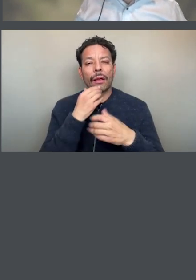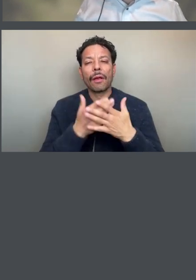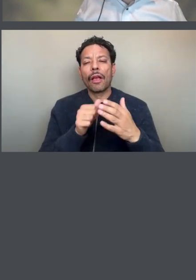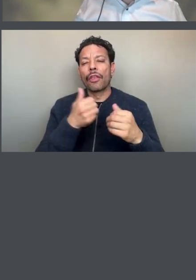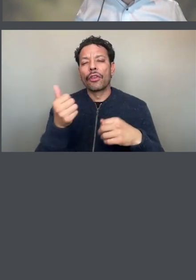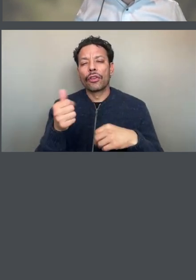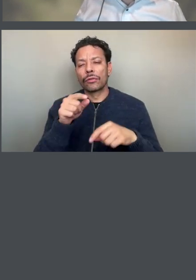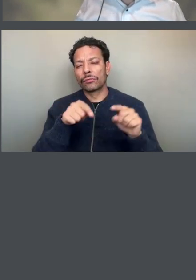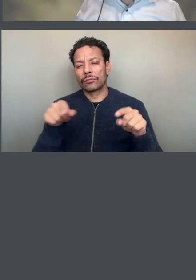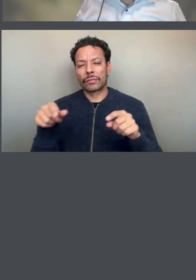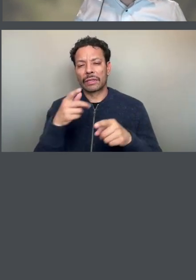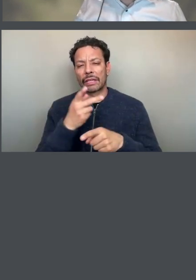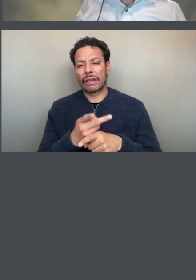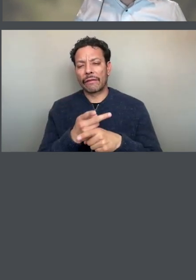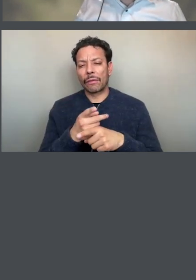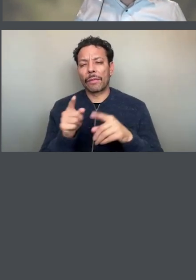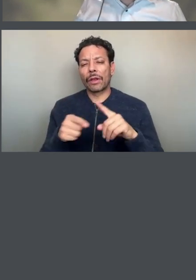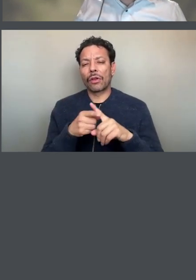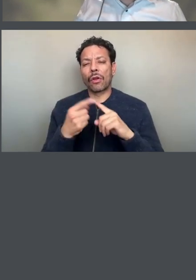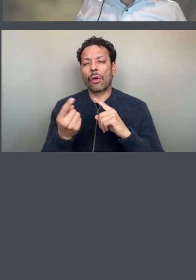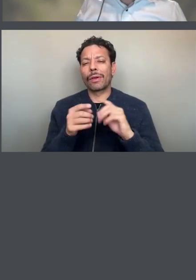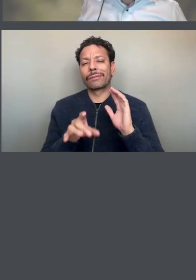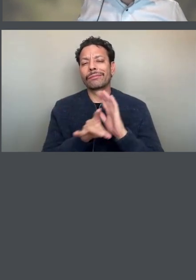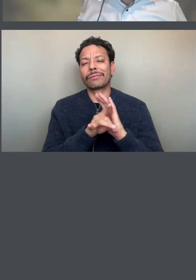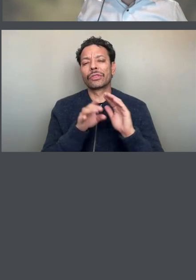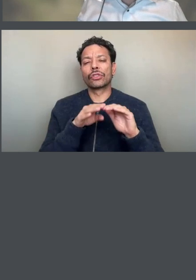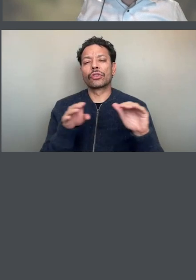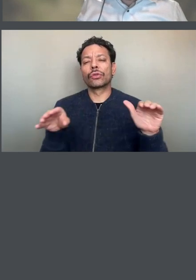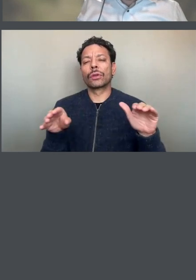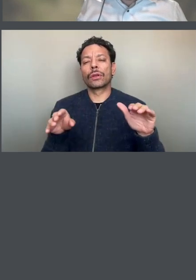about only selecting children with